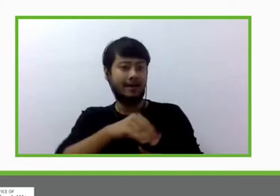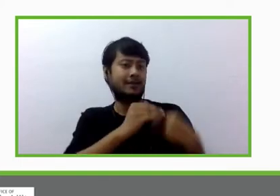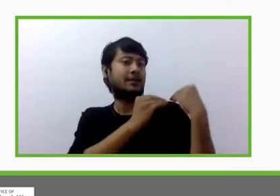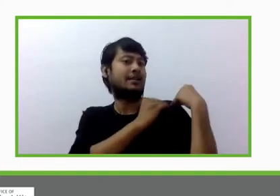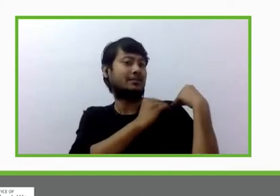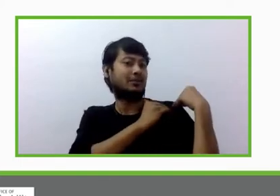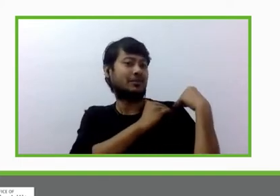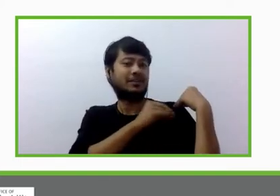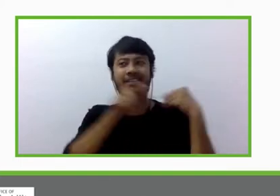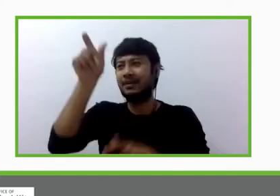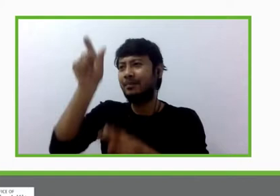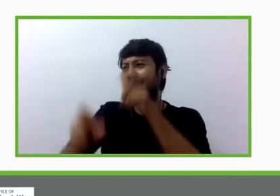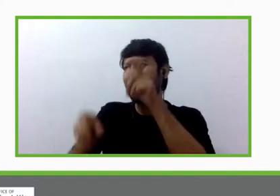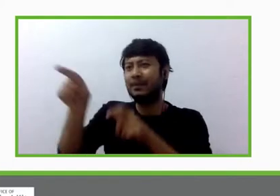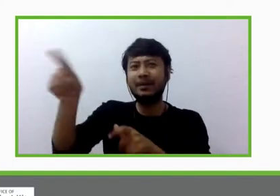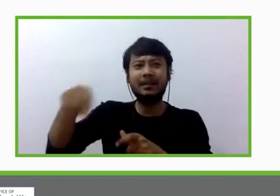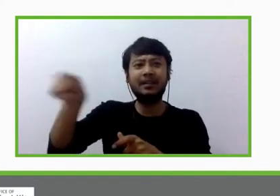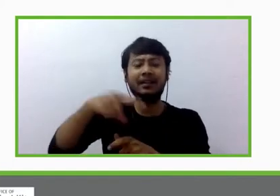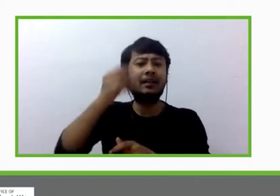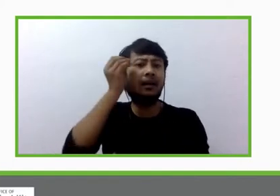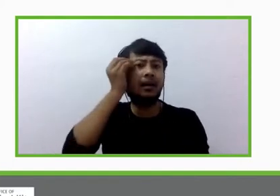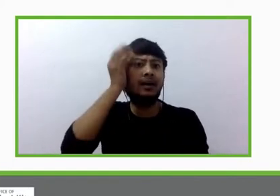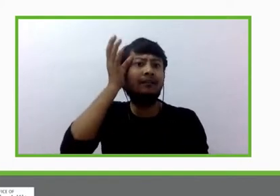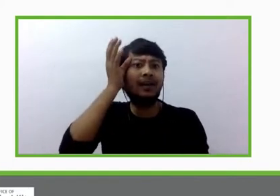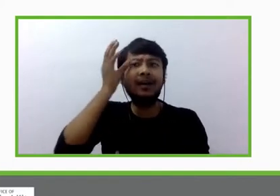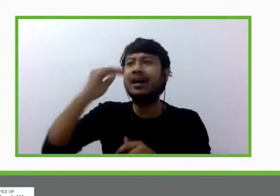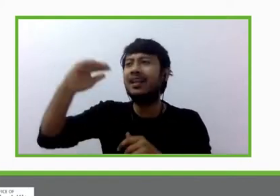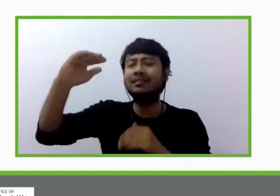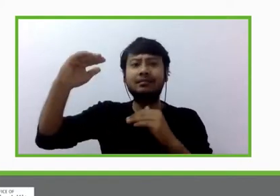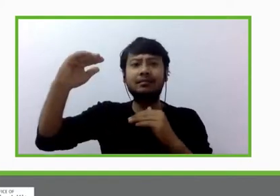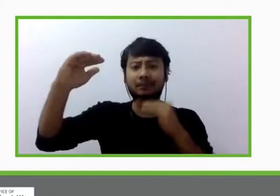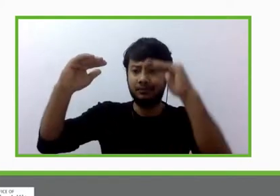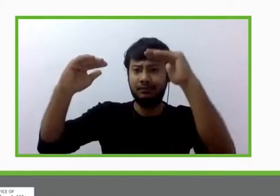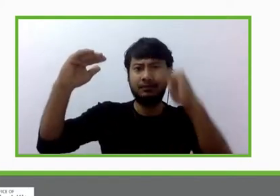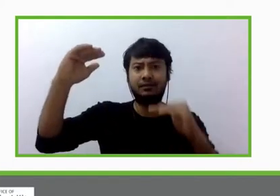the bond between us and the able-bodied